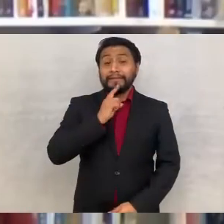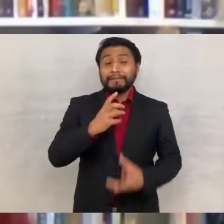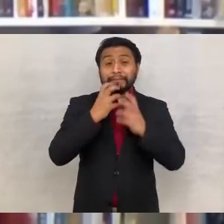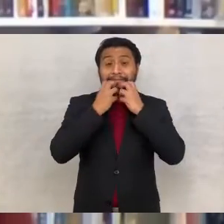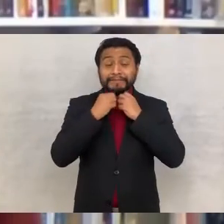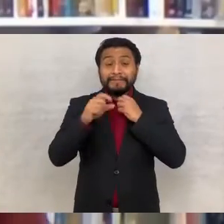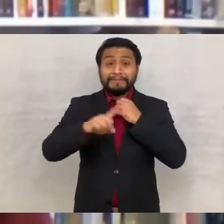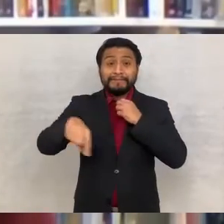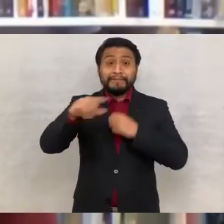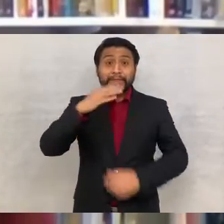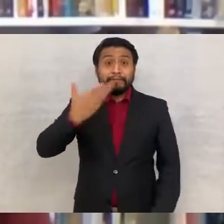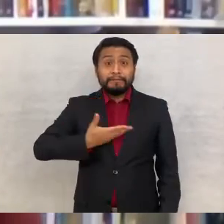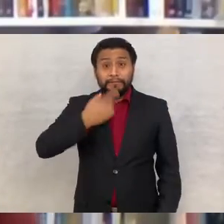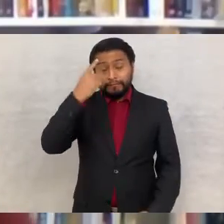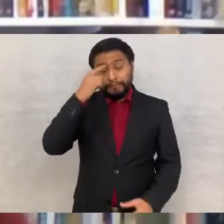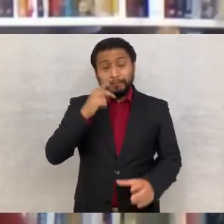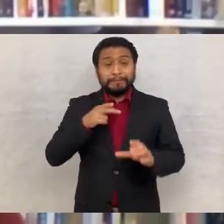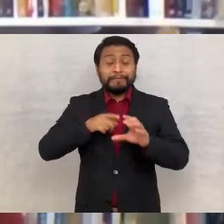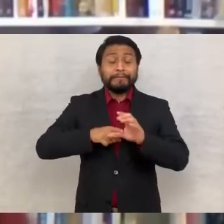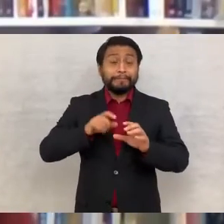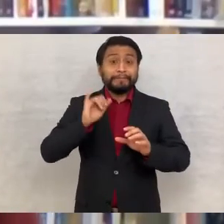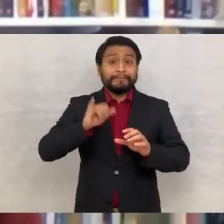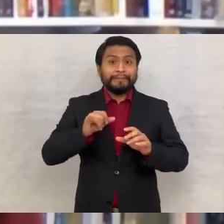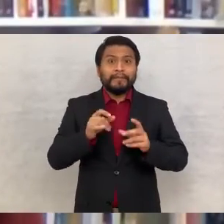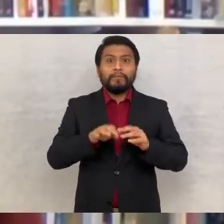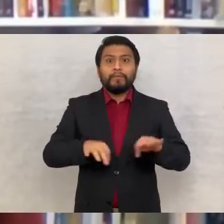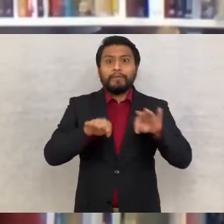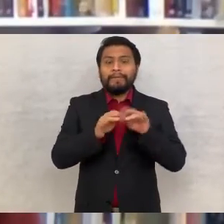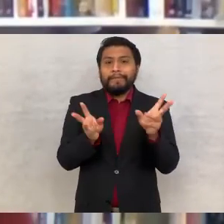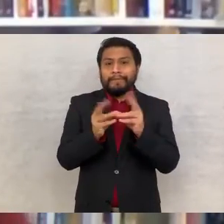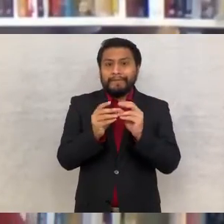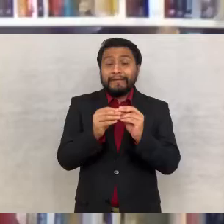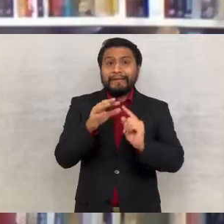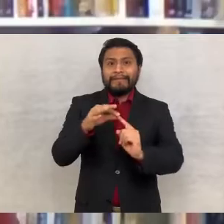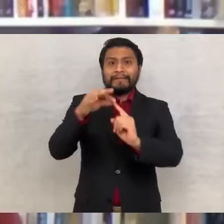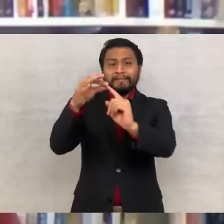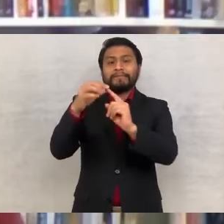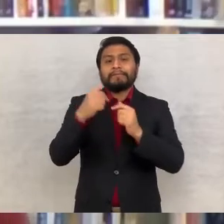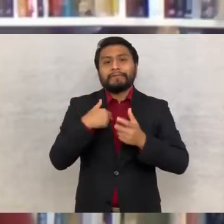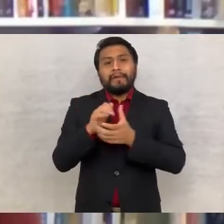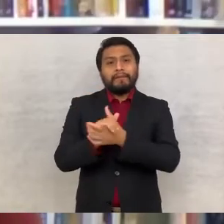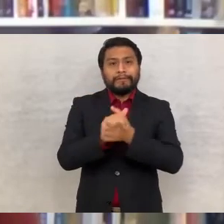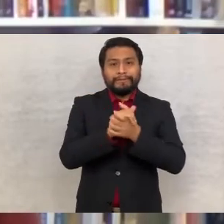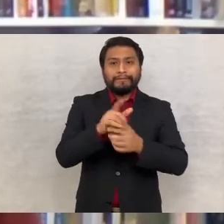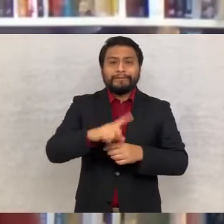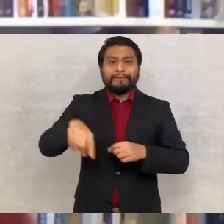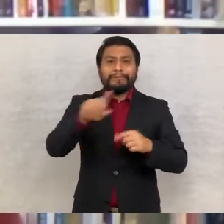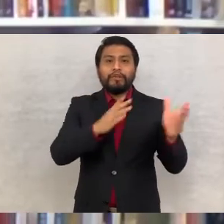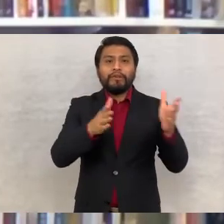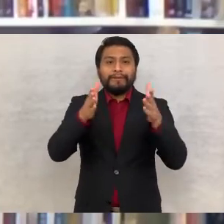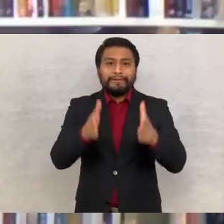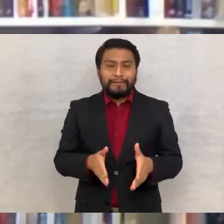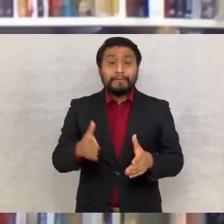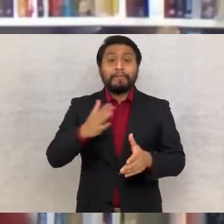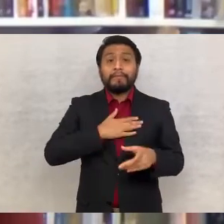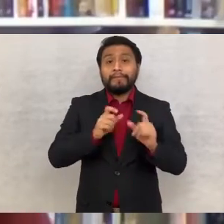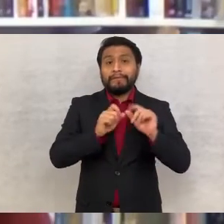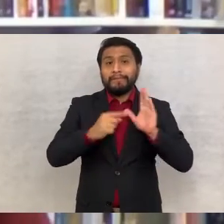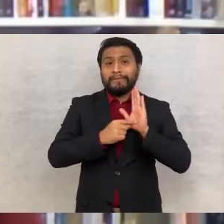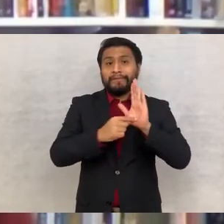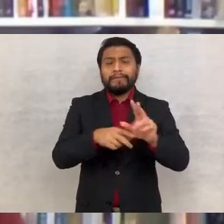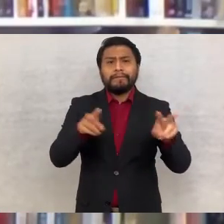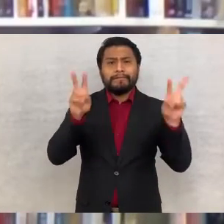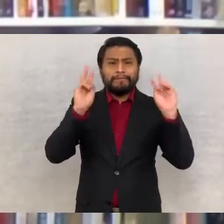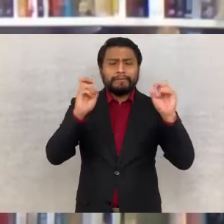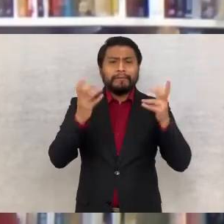Well, I really appreciate the invitation to participate in this important meeting, and I especially congratulate its organizers.